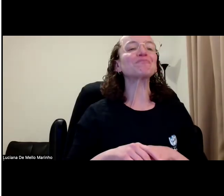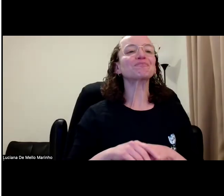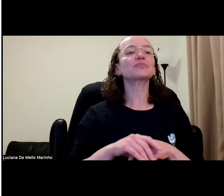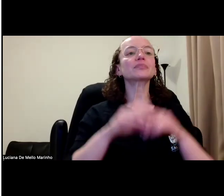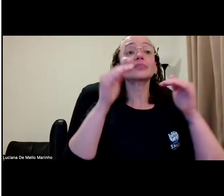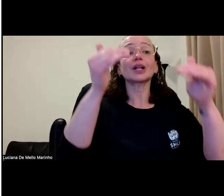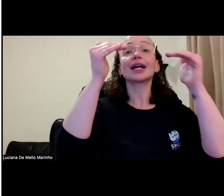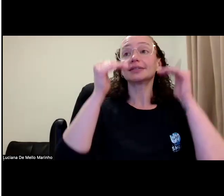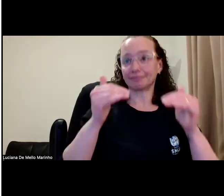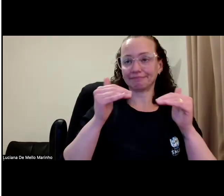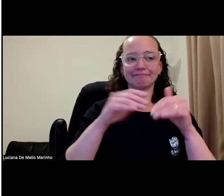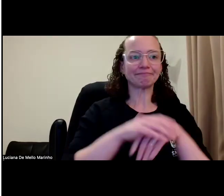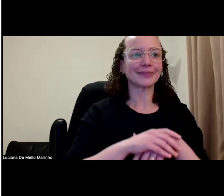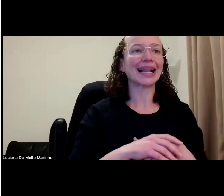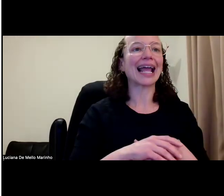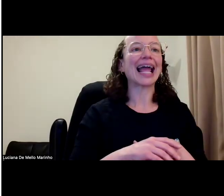PERI, periodontitis.